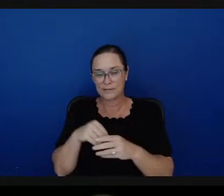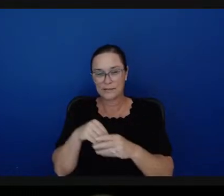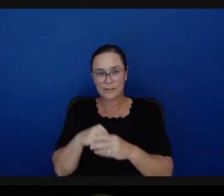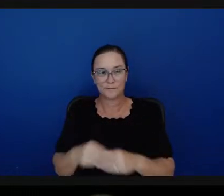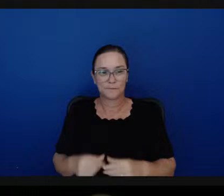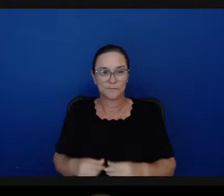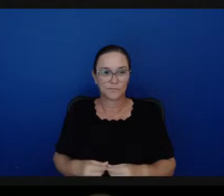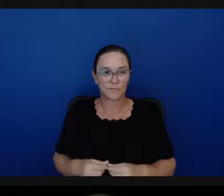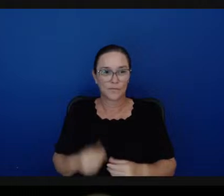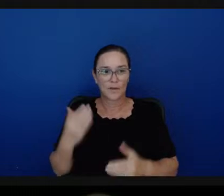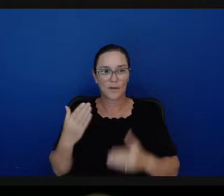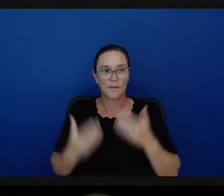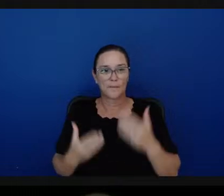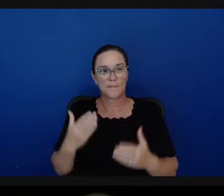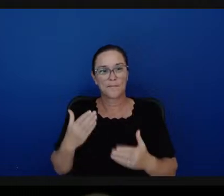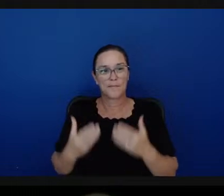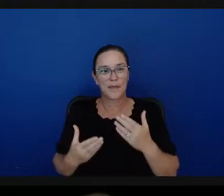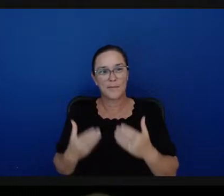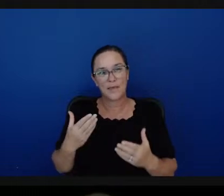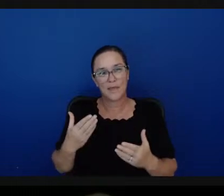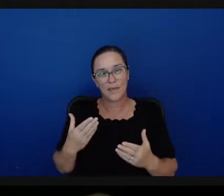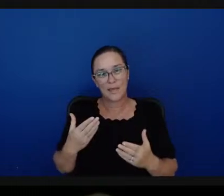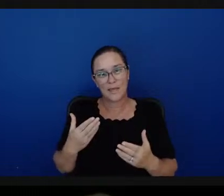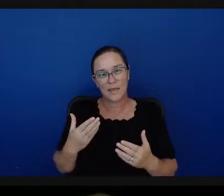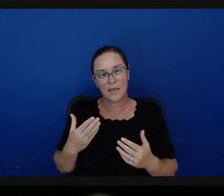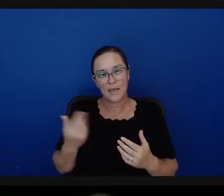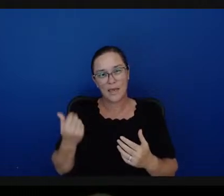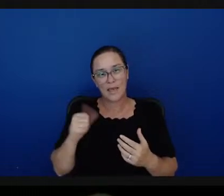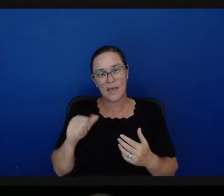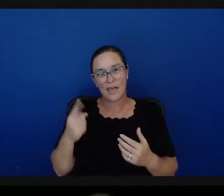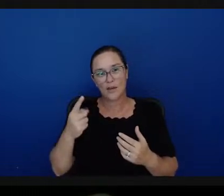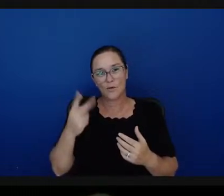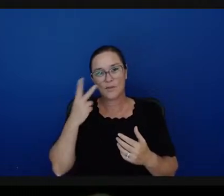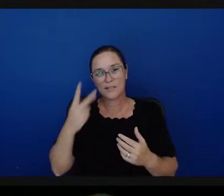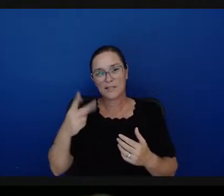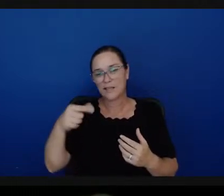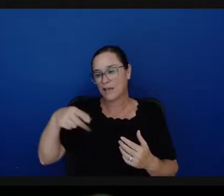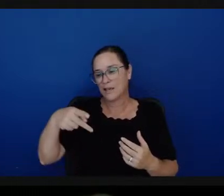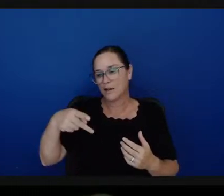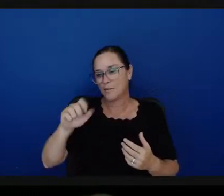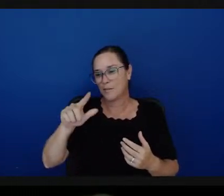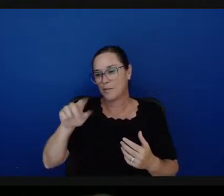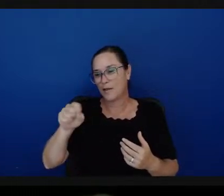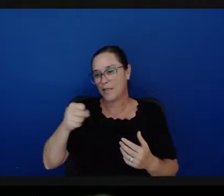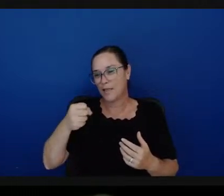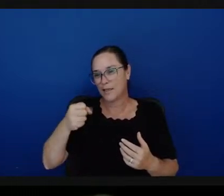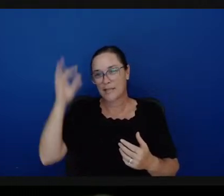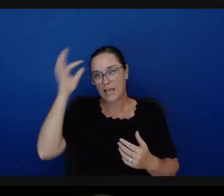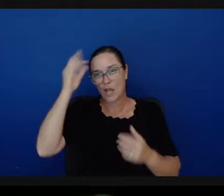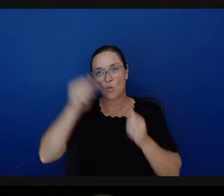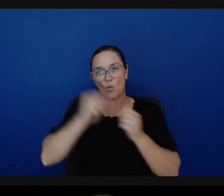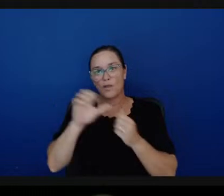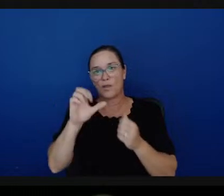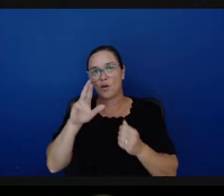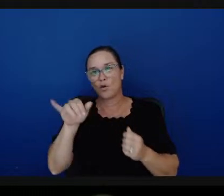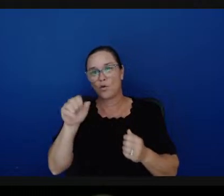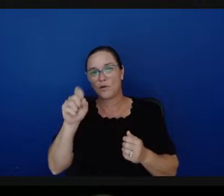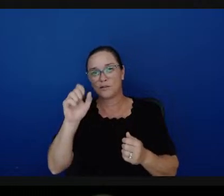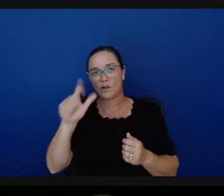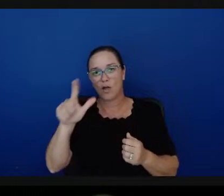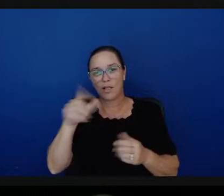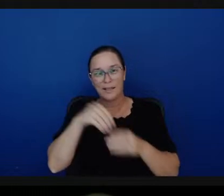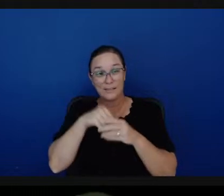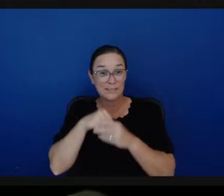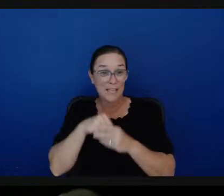a corollary question there, right? Has anyone ever seen a Pele's hair with a crystal in it? I'm not sure. I'll have to look more into that if